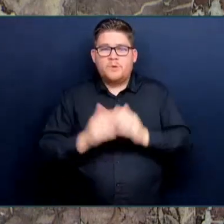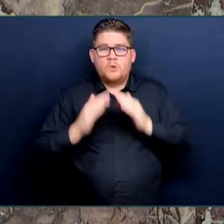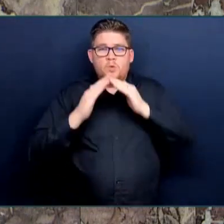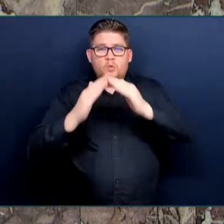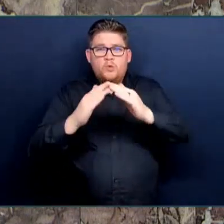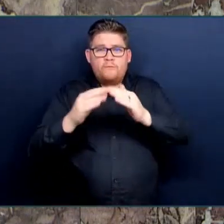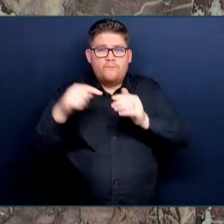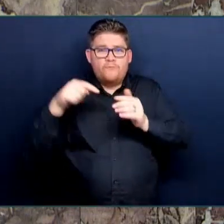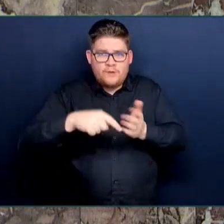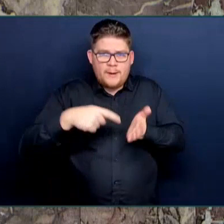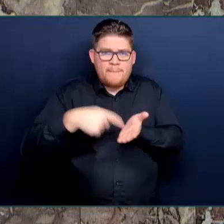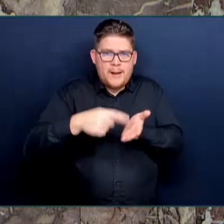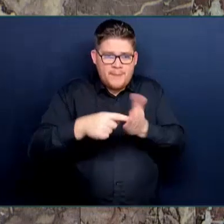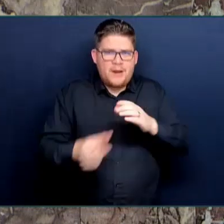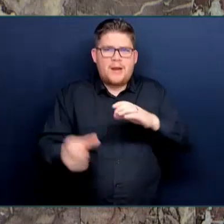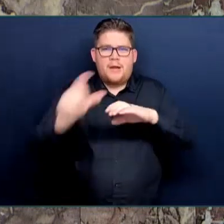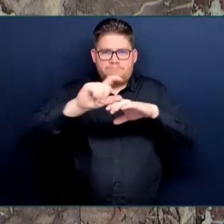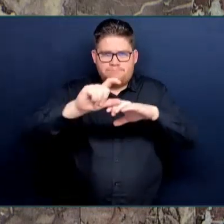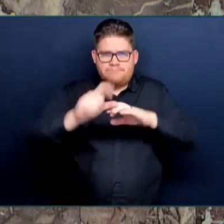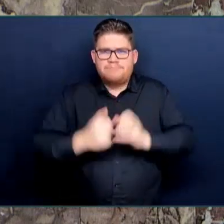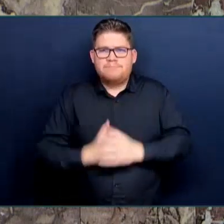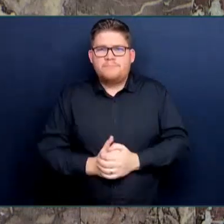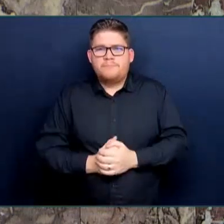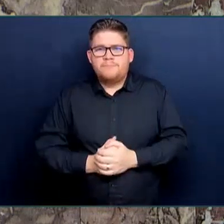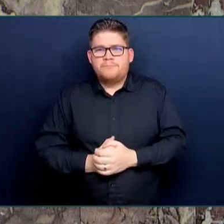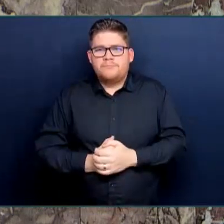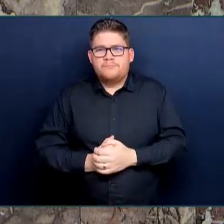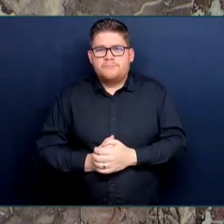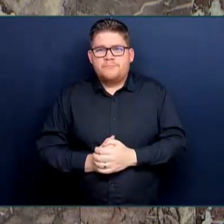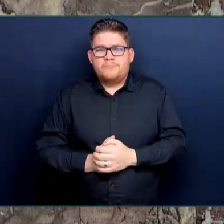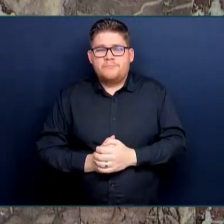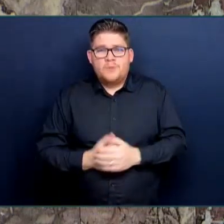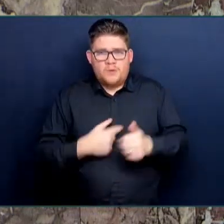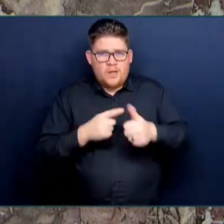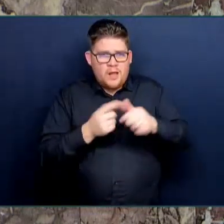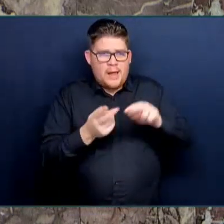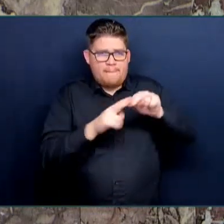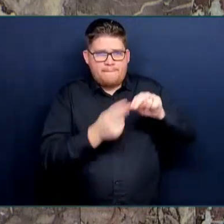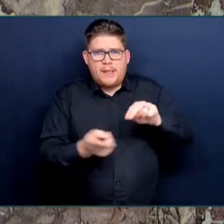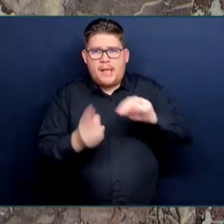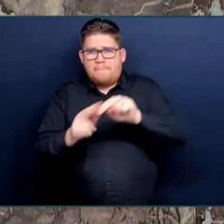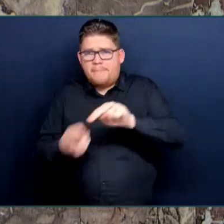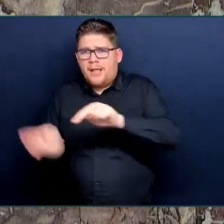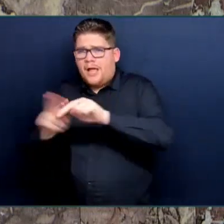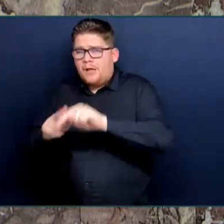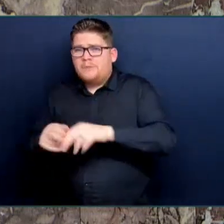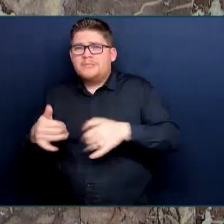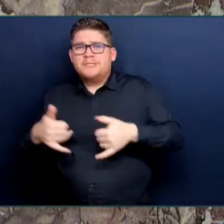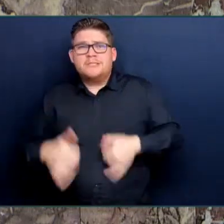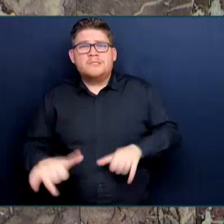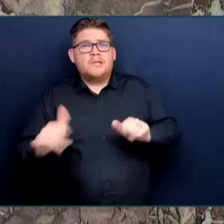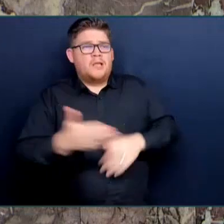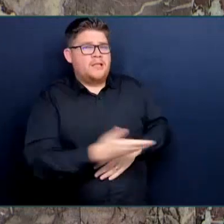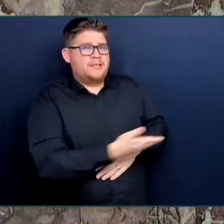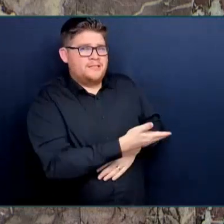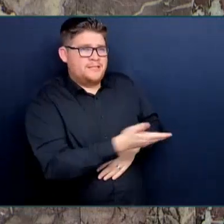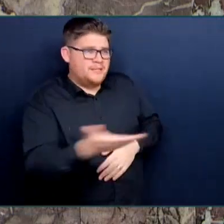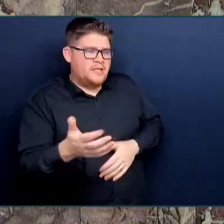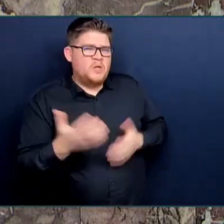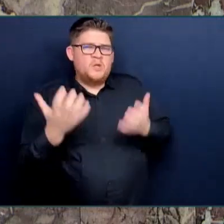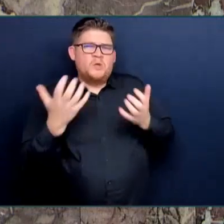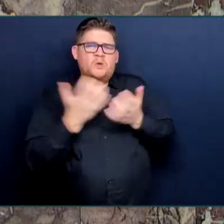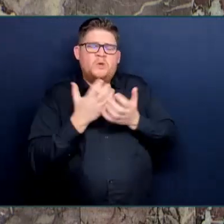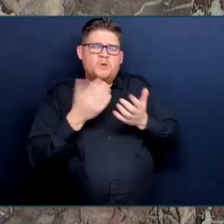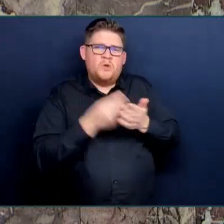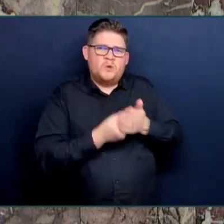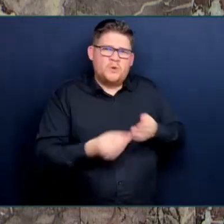increased supports and all of these changes, people are really having a hard time. Global inflation has hit the most vulnerable